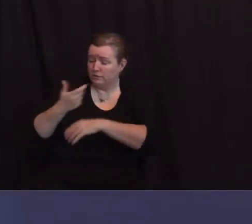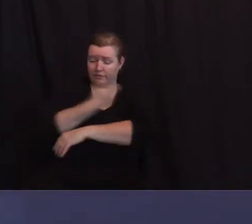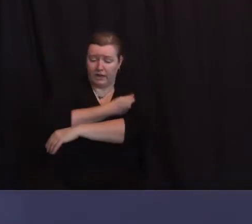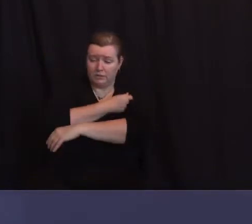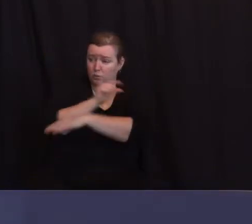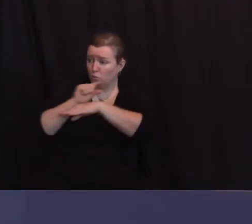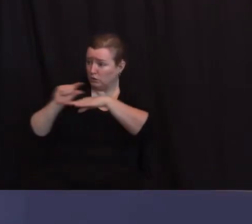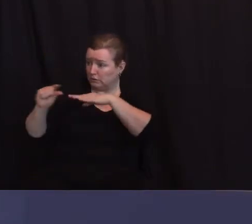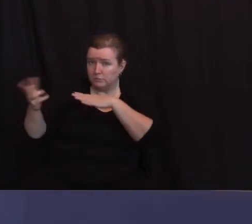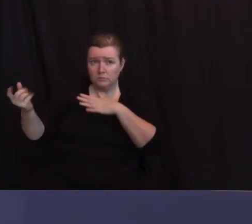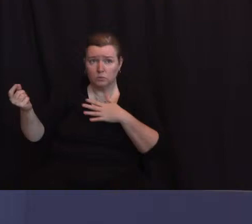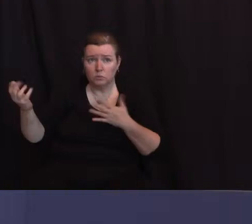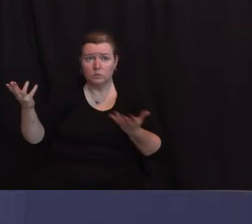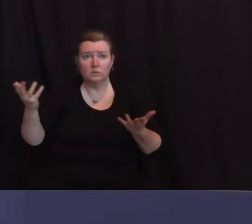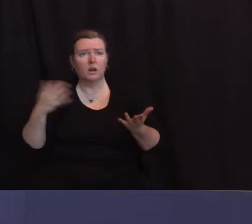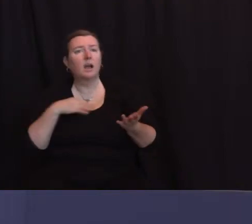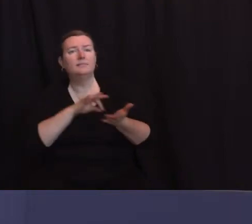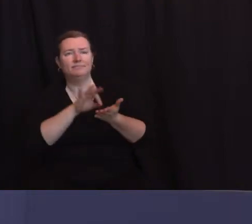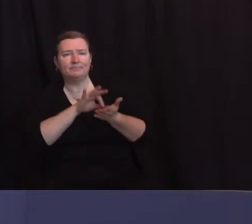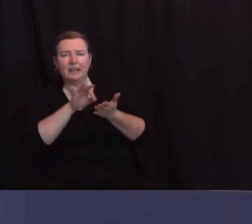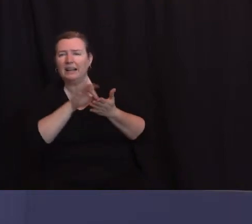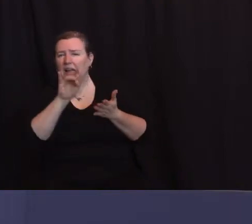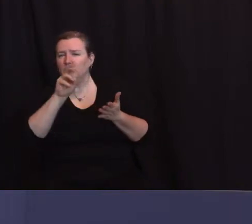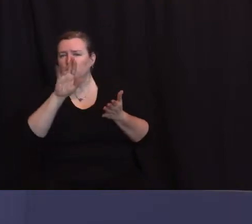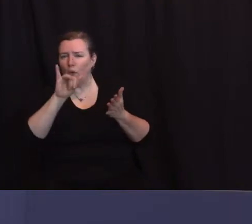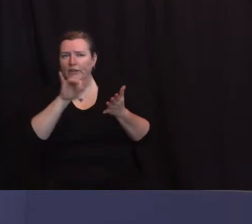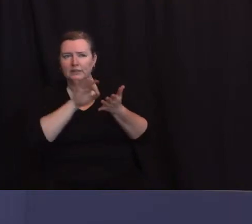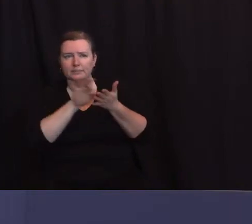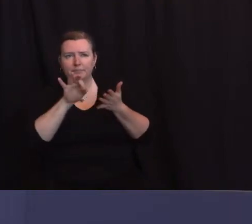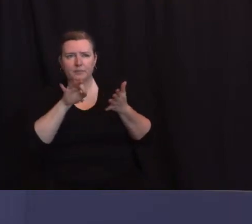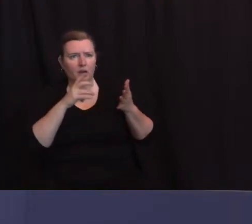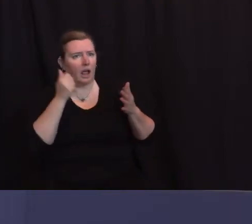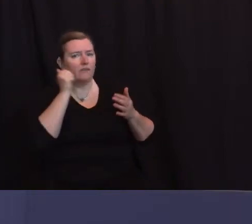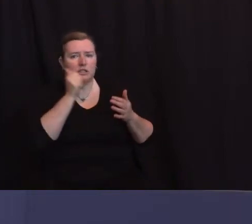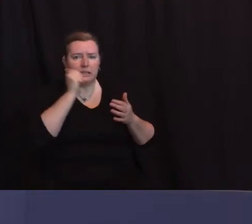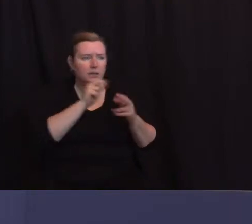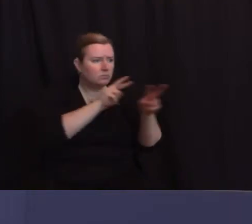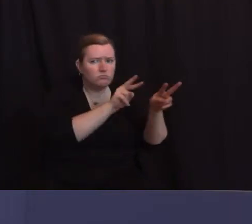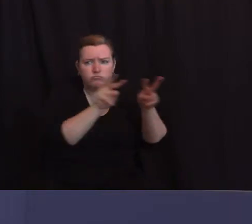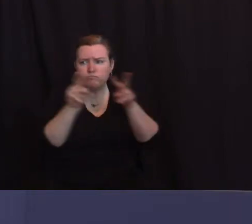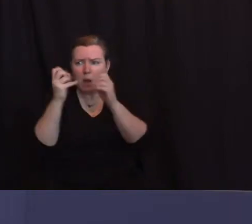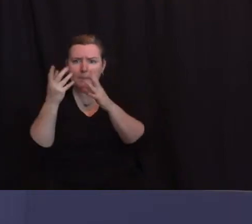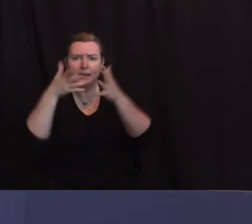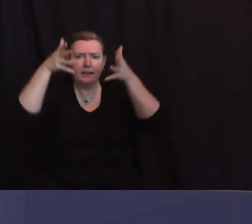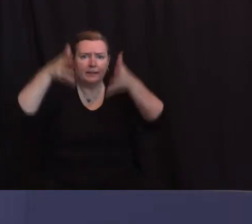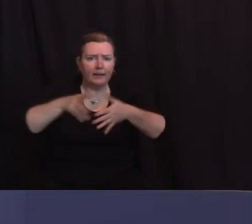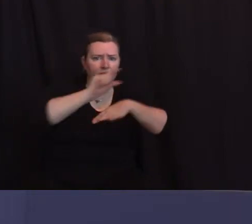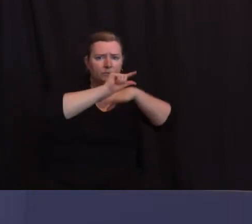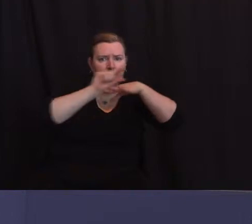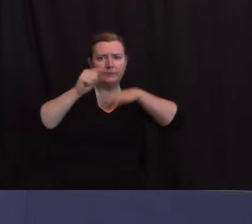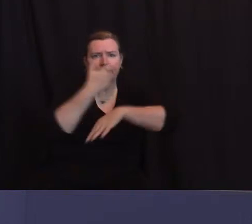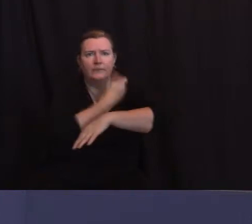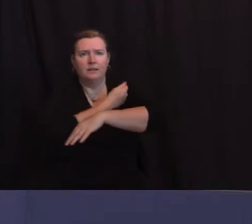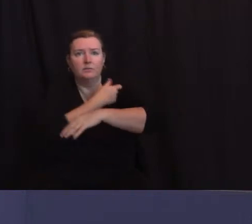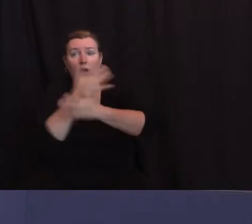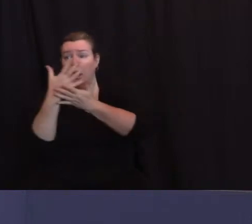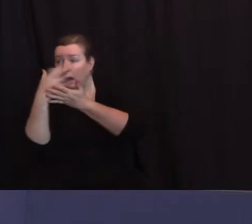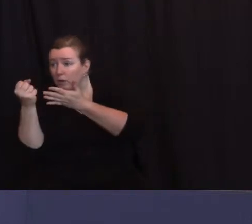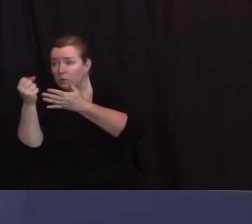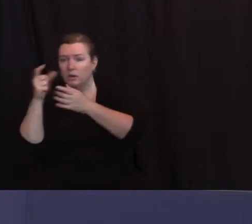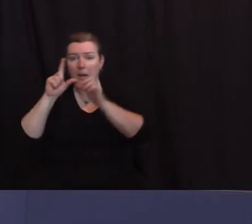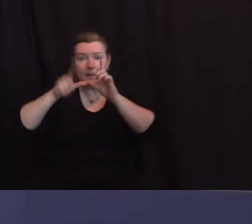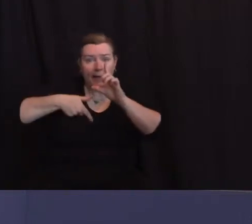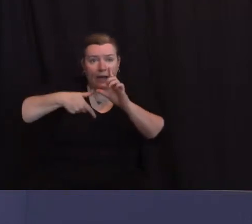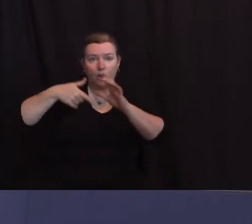monitor the inventory that is on the shelves every single day, and we also look at the expiration dates.